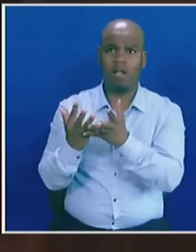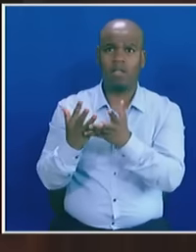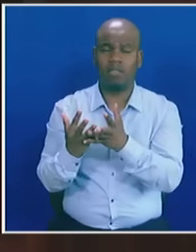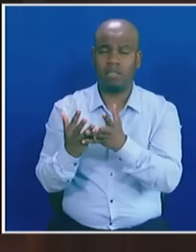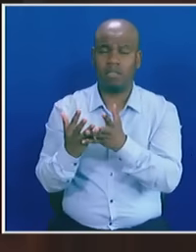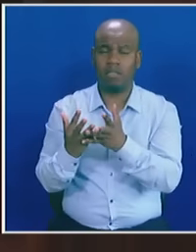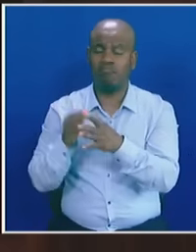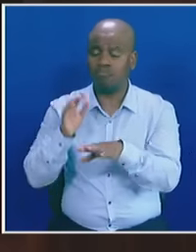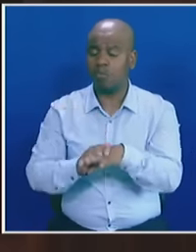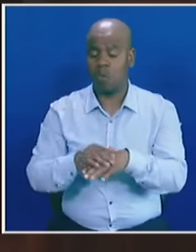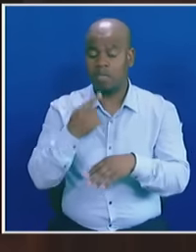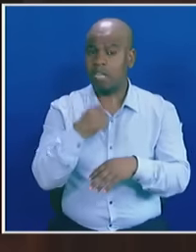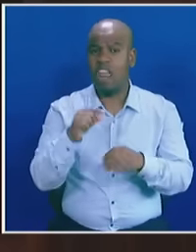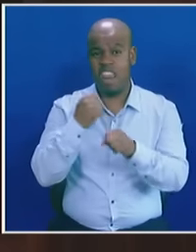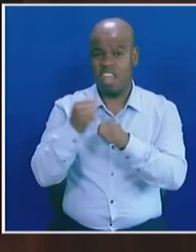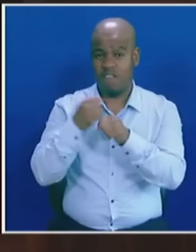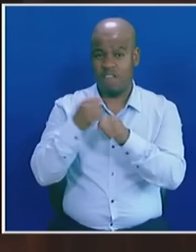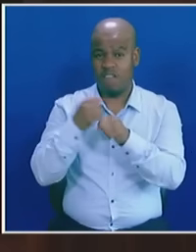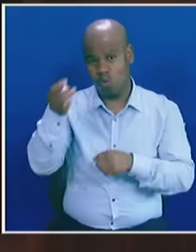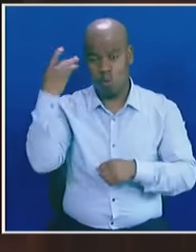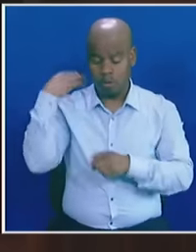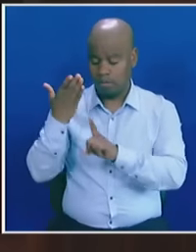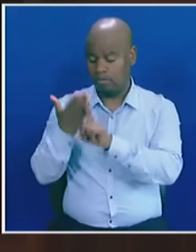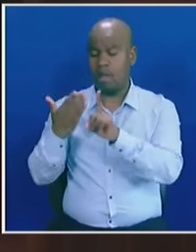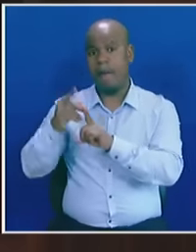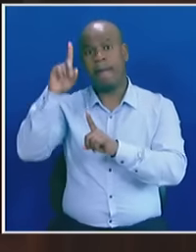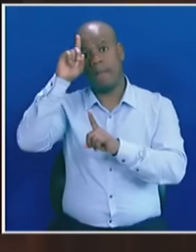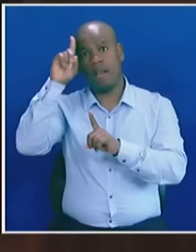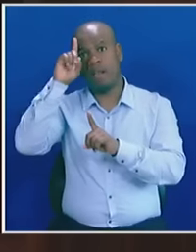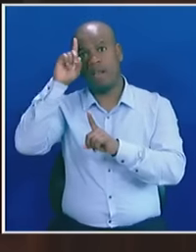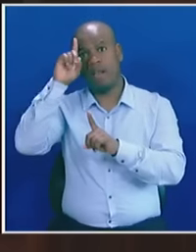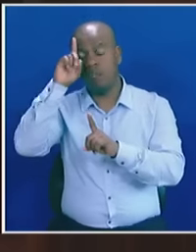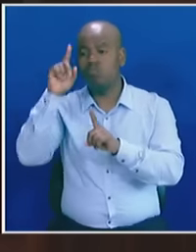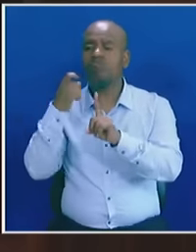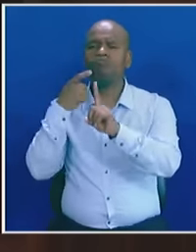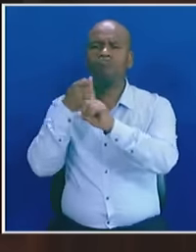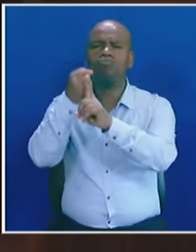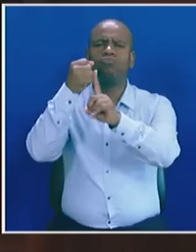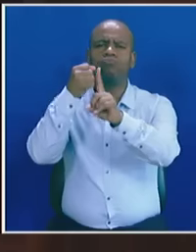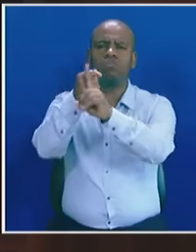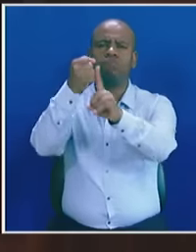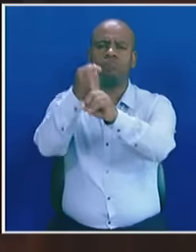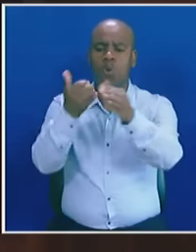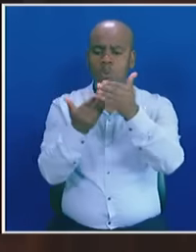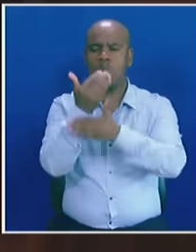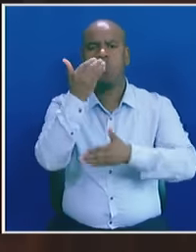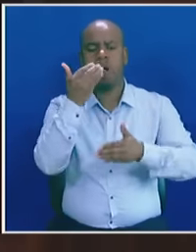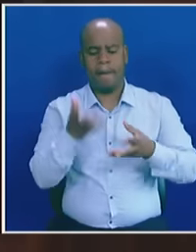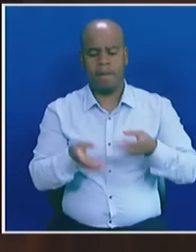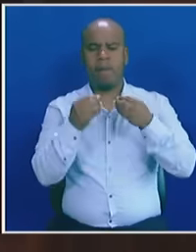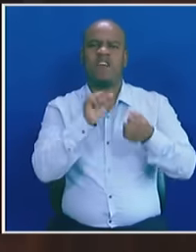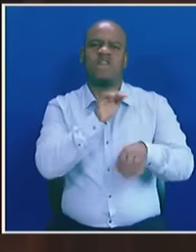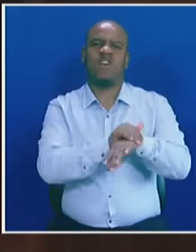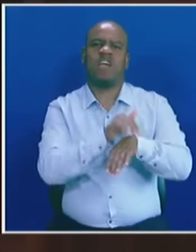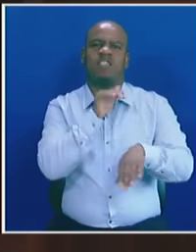it will never forget, as Madiba would say, in pursuit of newly found friendships. These